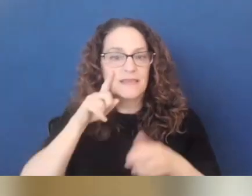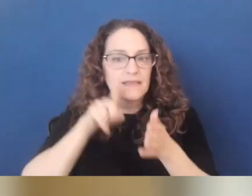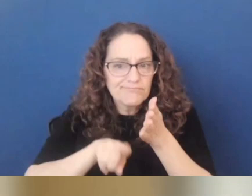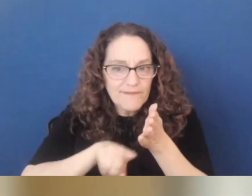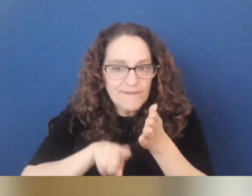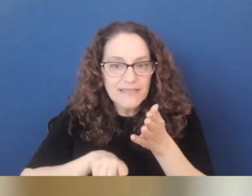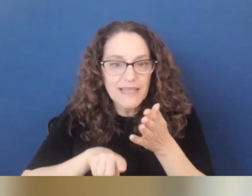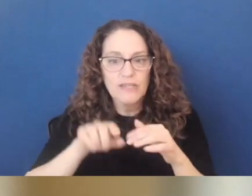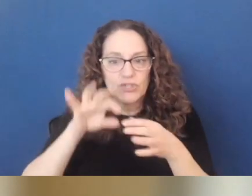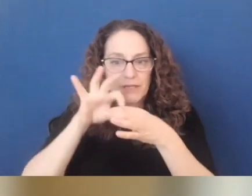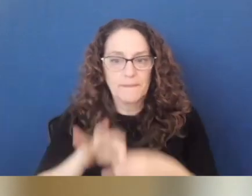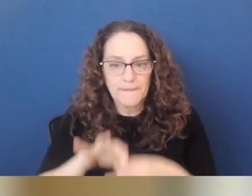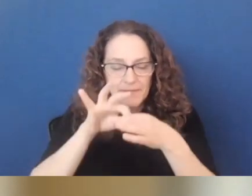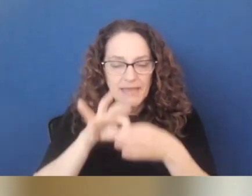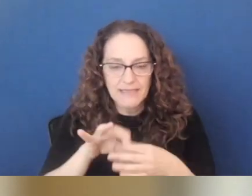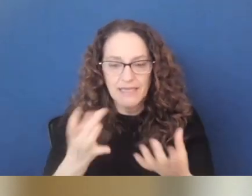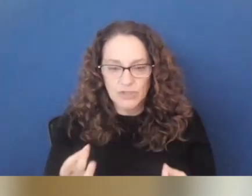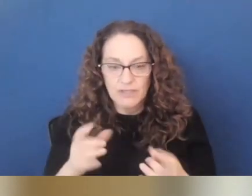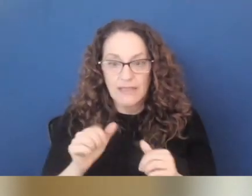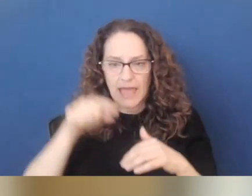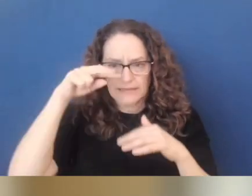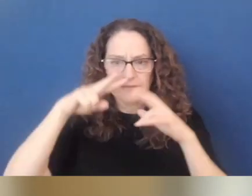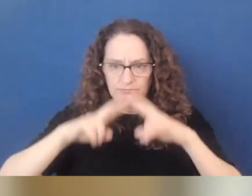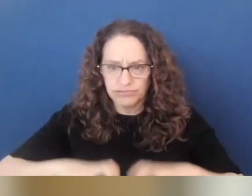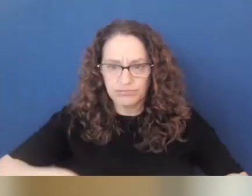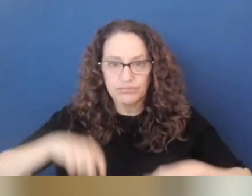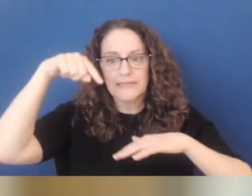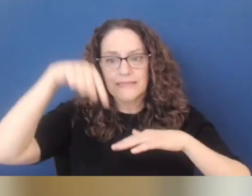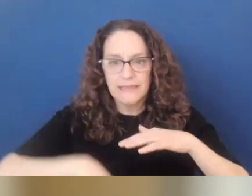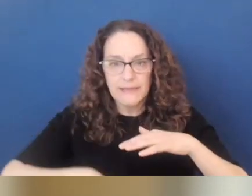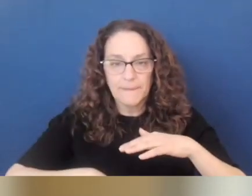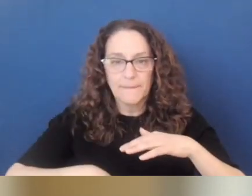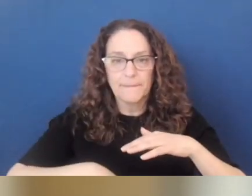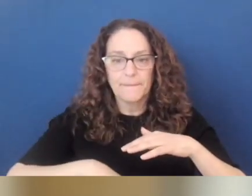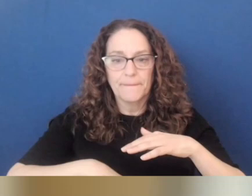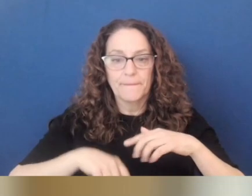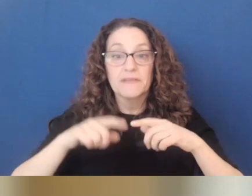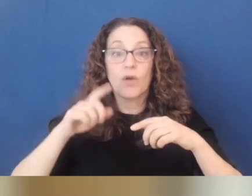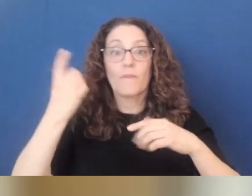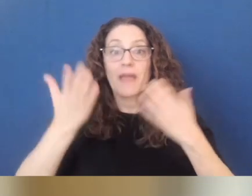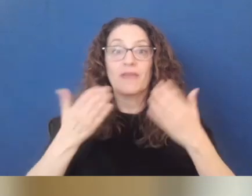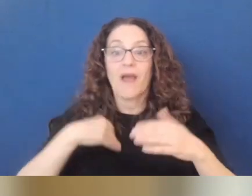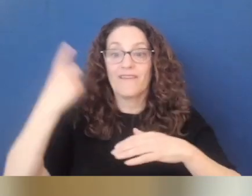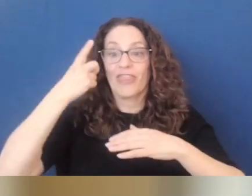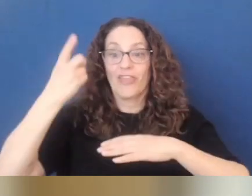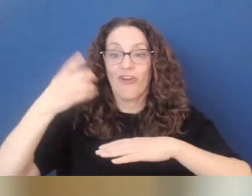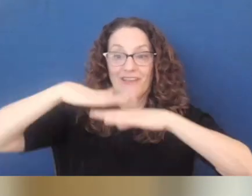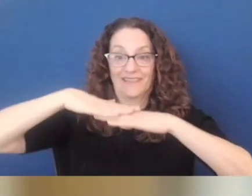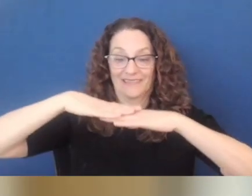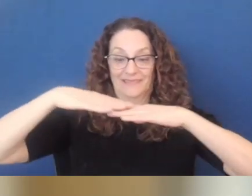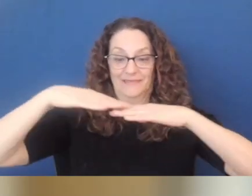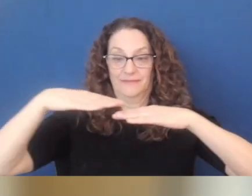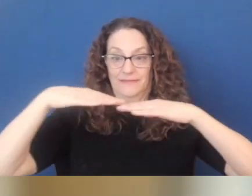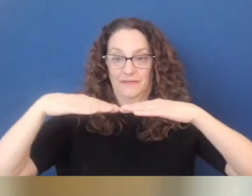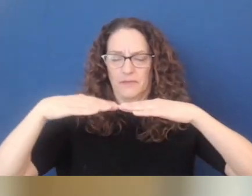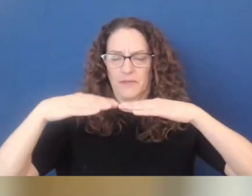deep, where we might start simply with a thought. And then we ask ourselves, well, what's underneath that thought? And we realize there's an emotion.